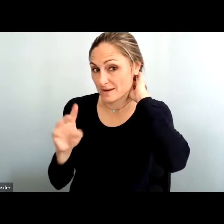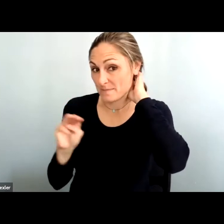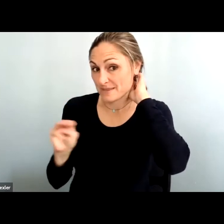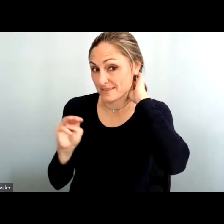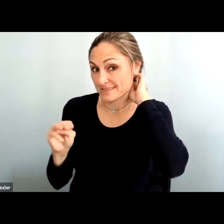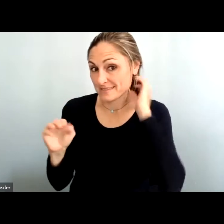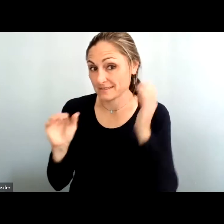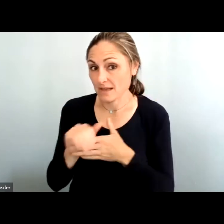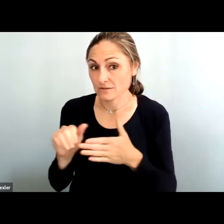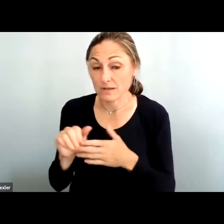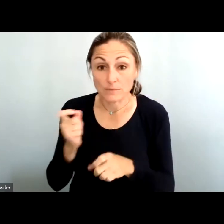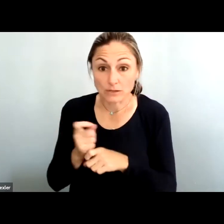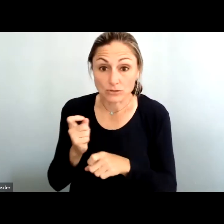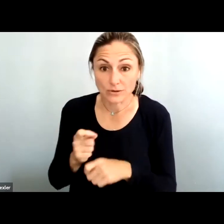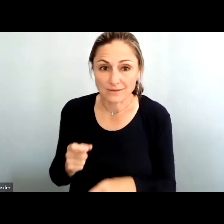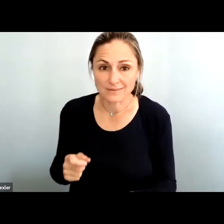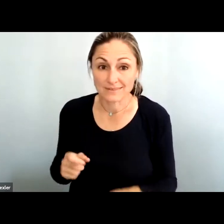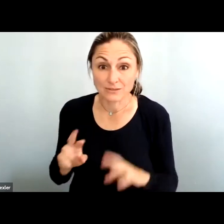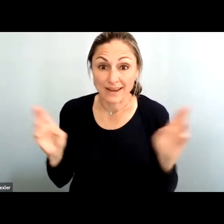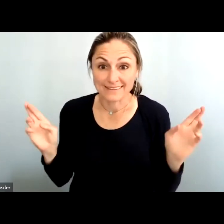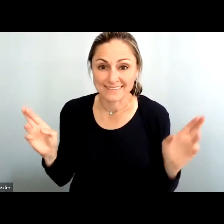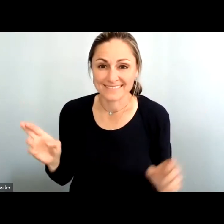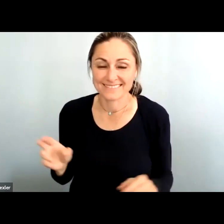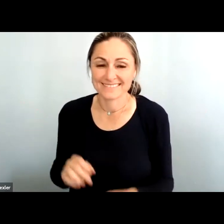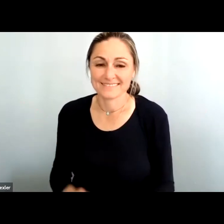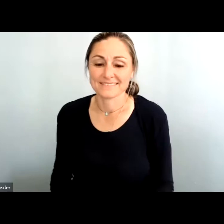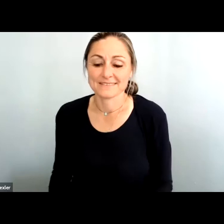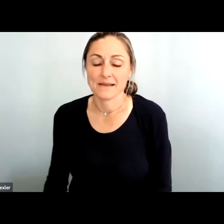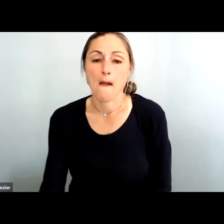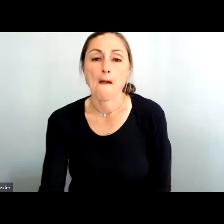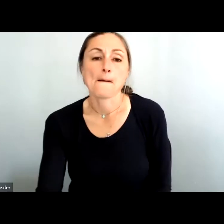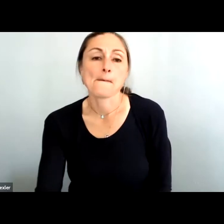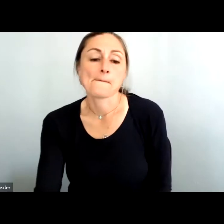I'm not joking. Are you ready? Are you ready, folks?